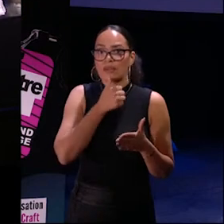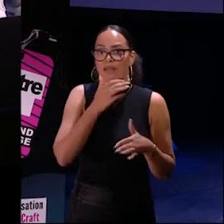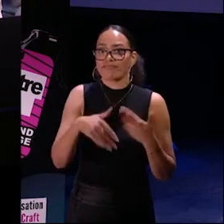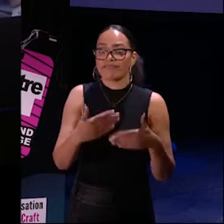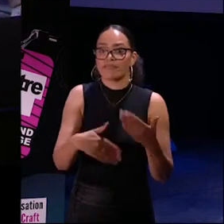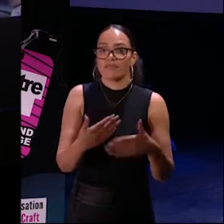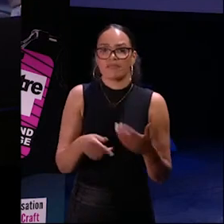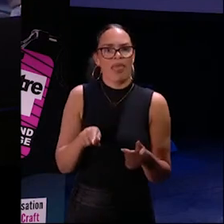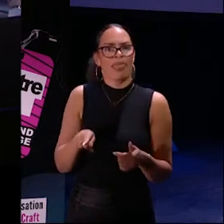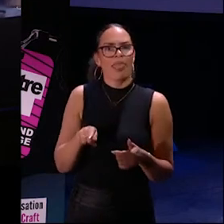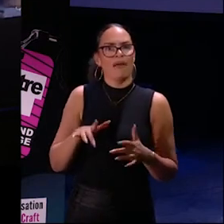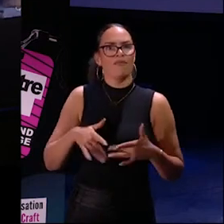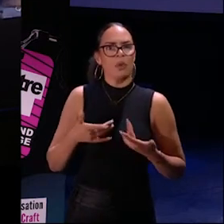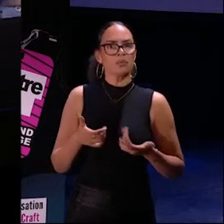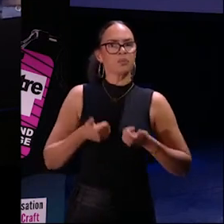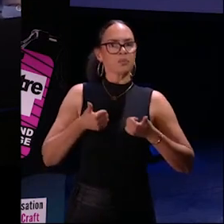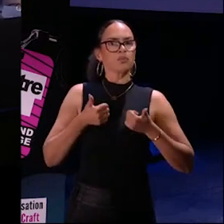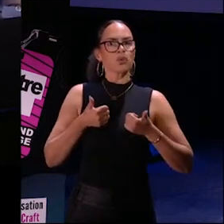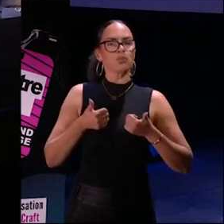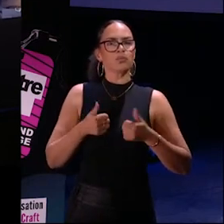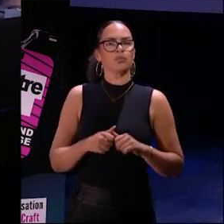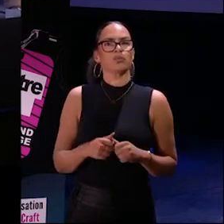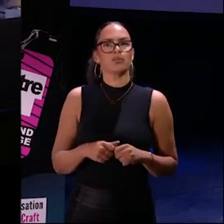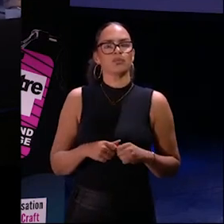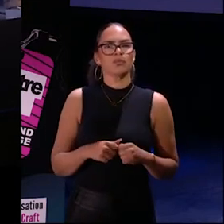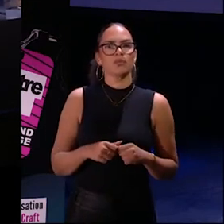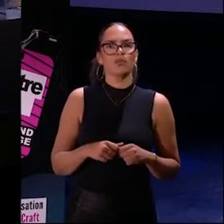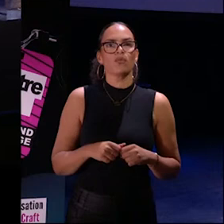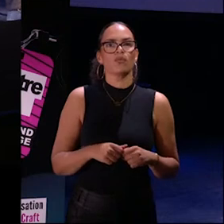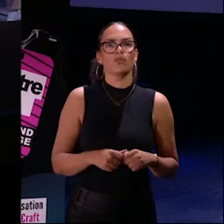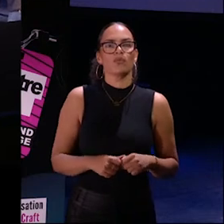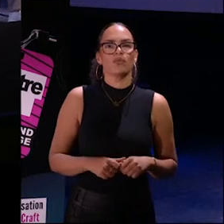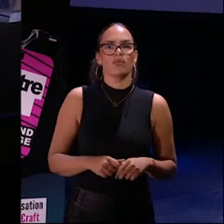that actually that's sort of justifies that in a way.